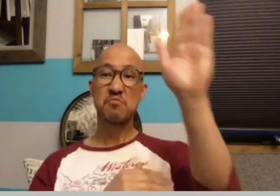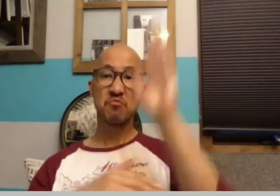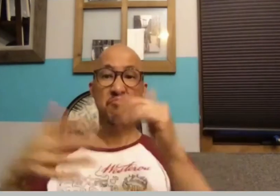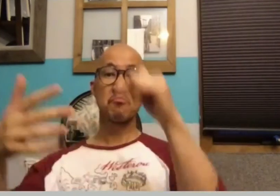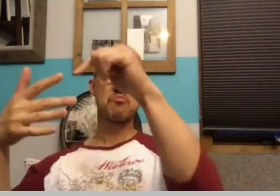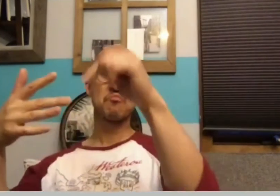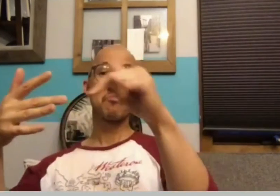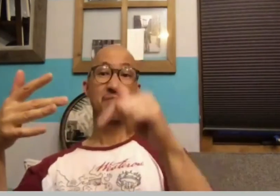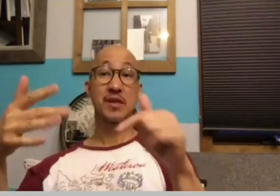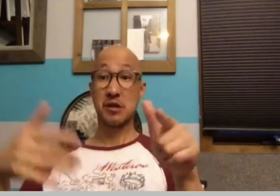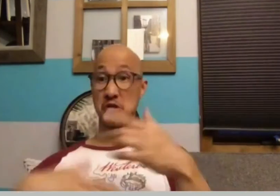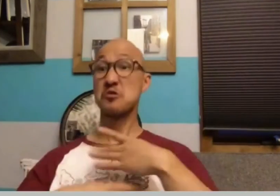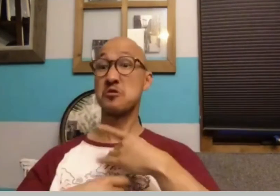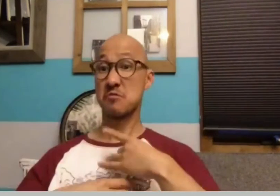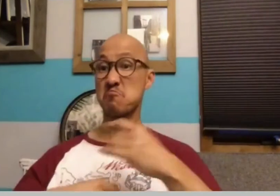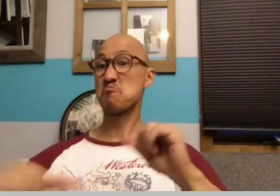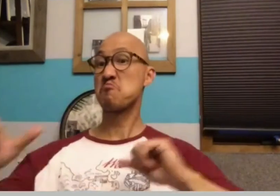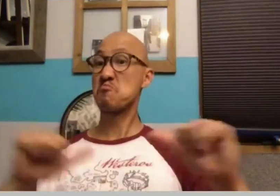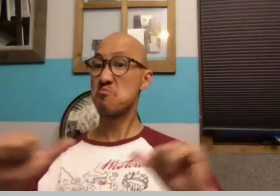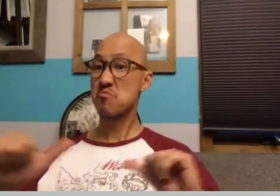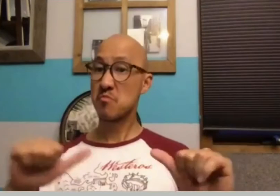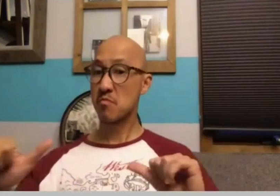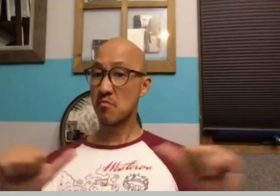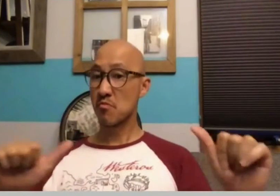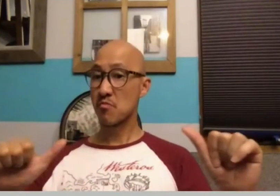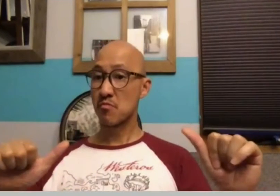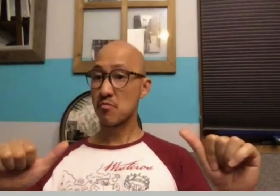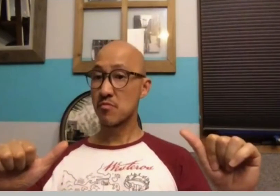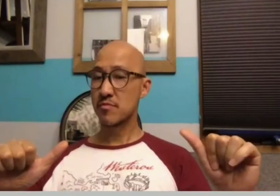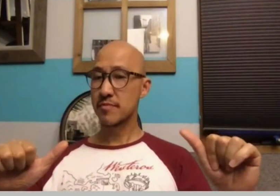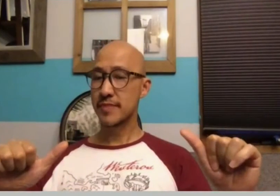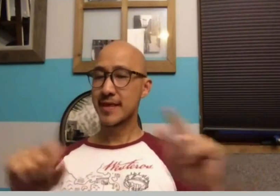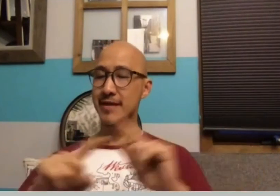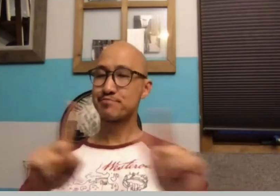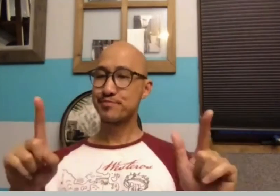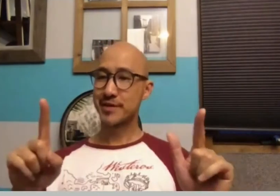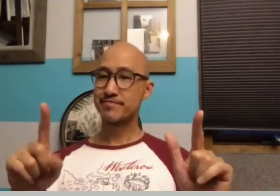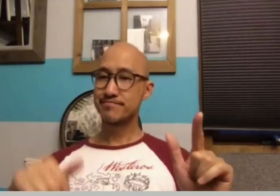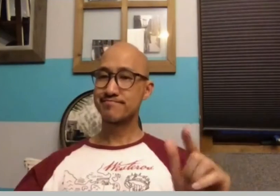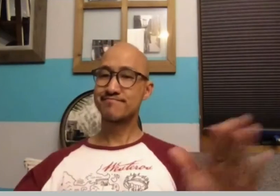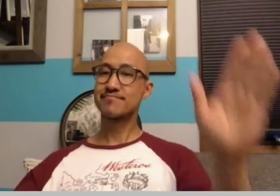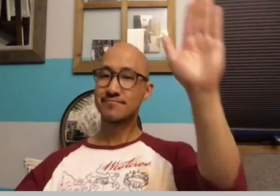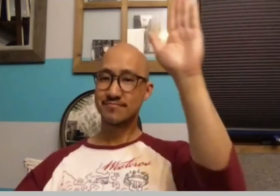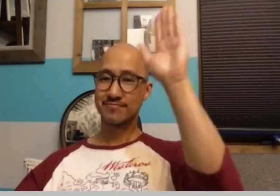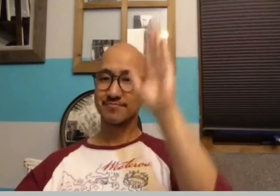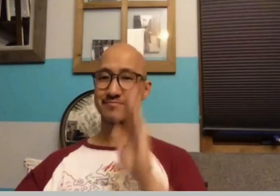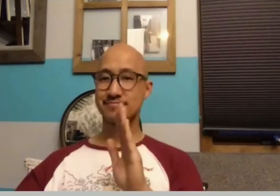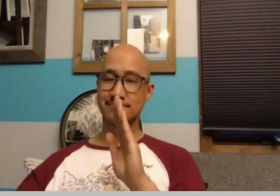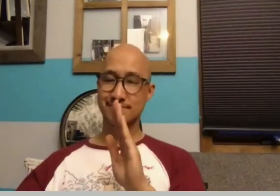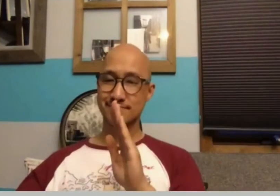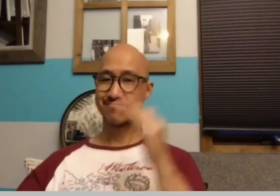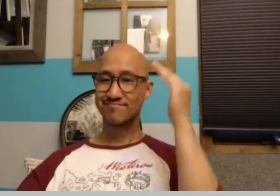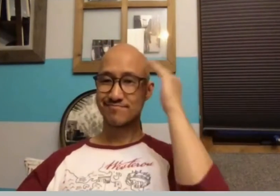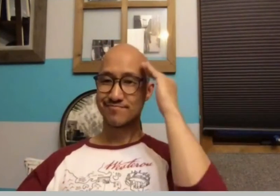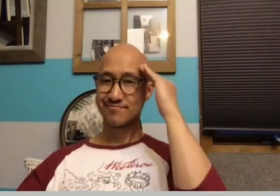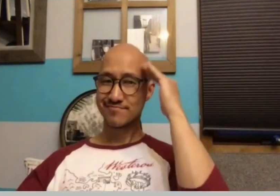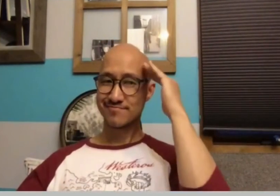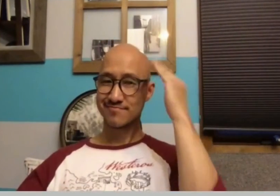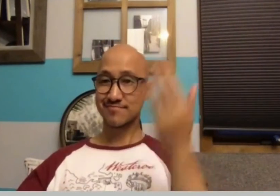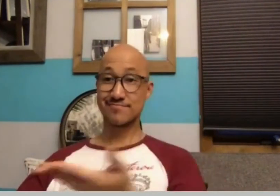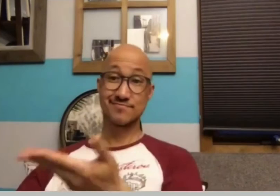declares the sovereign Lord. He's kind of being sarcastic here. They were doing all the right things, quote unquote. They're going to temple, they're contribution, they praise